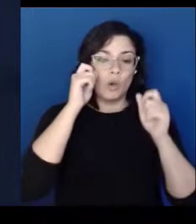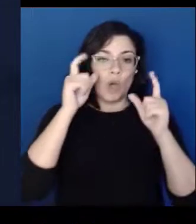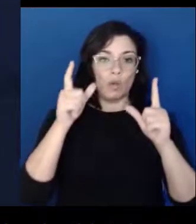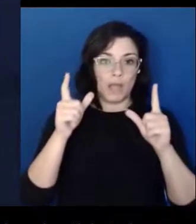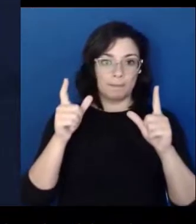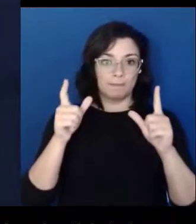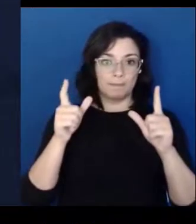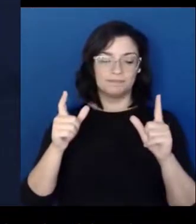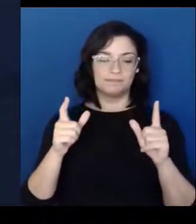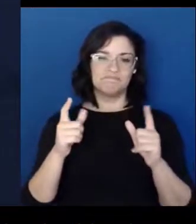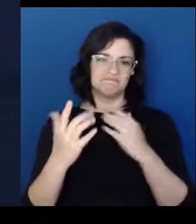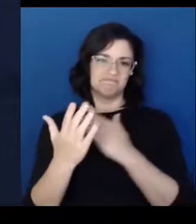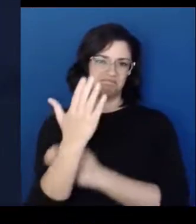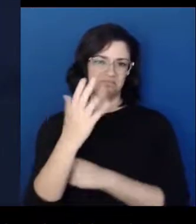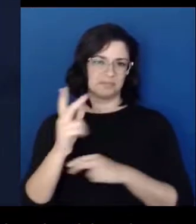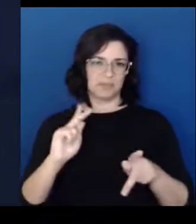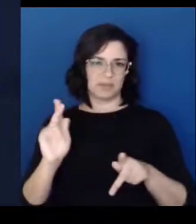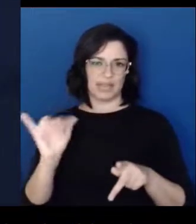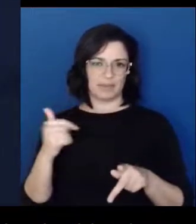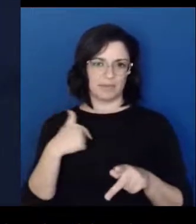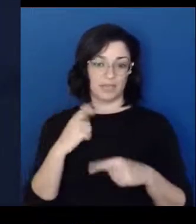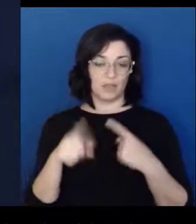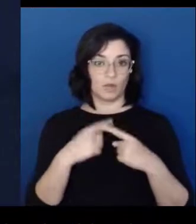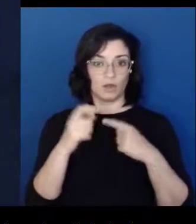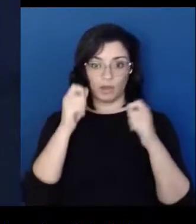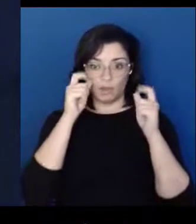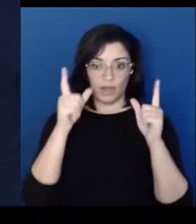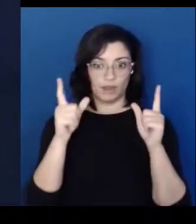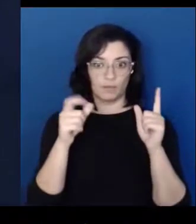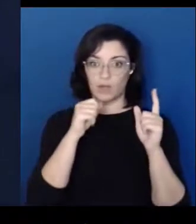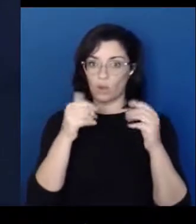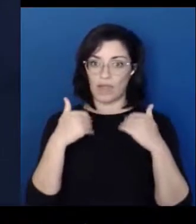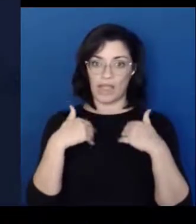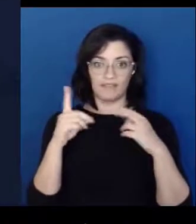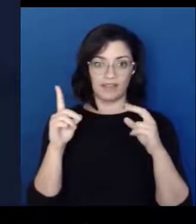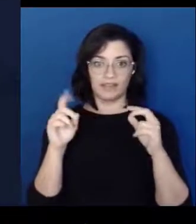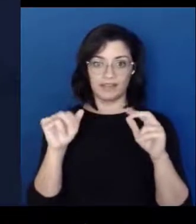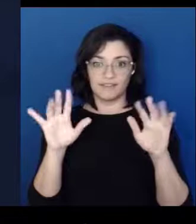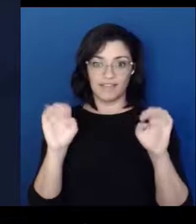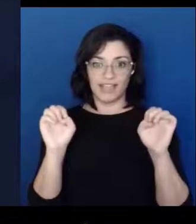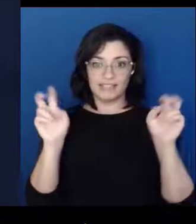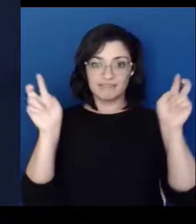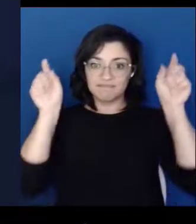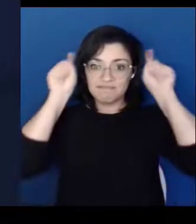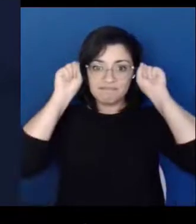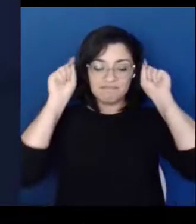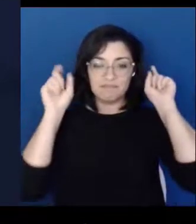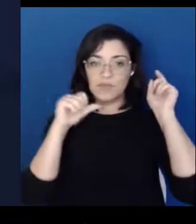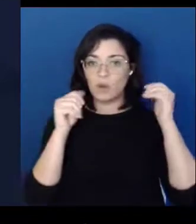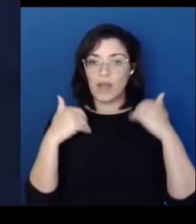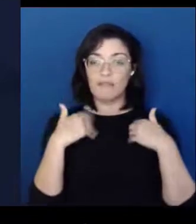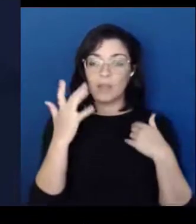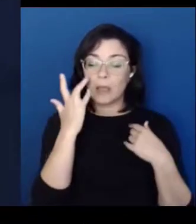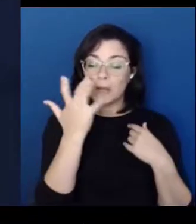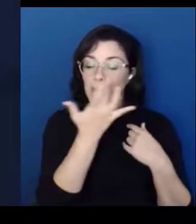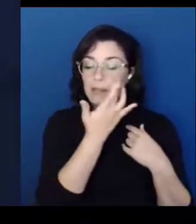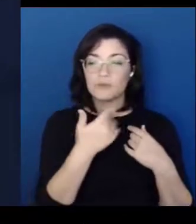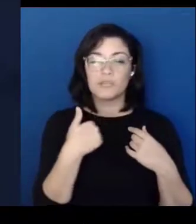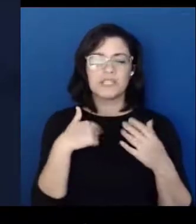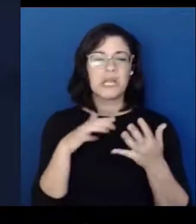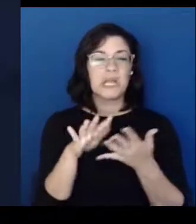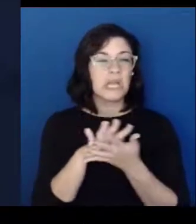we don't have our devices on. We don't have our contact lenses in. We're just a little vulnerable in terms of